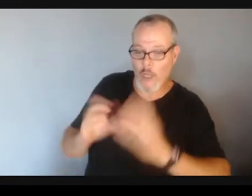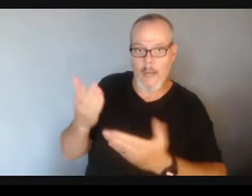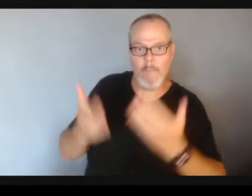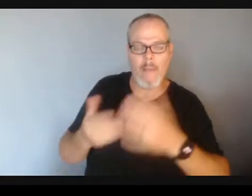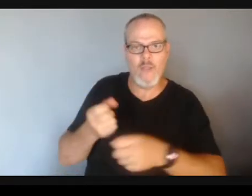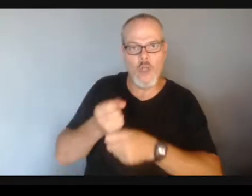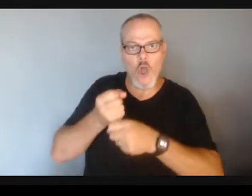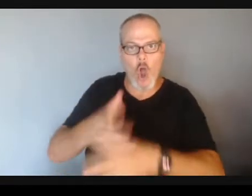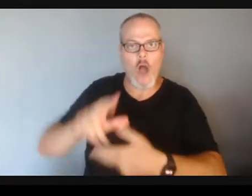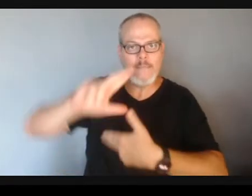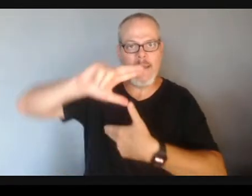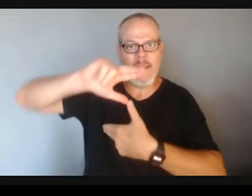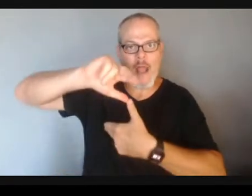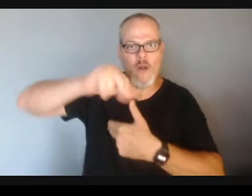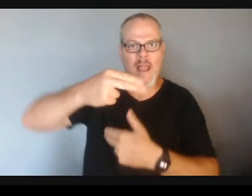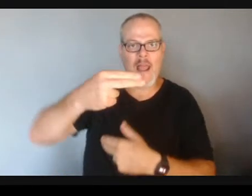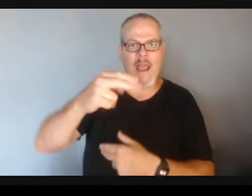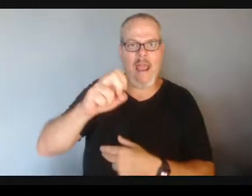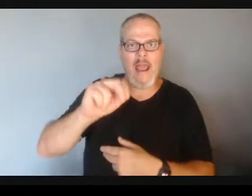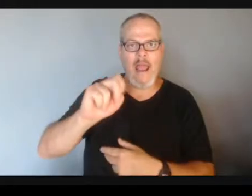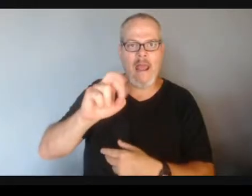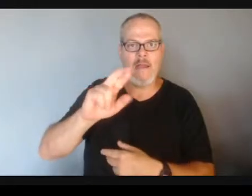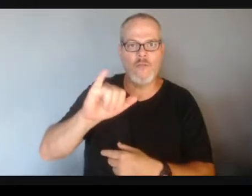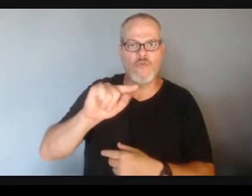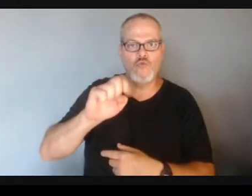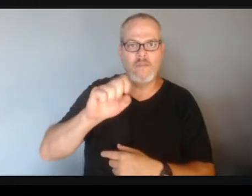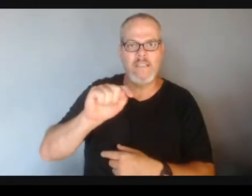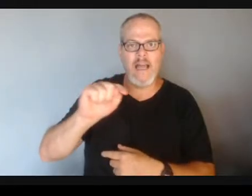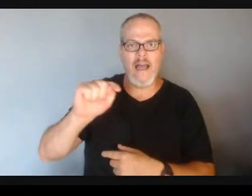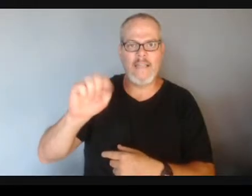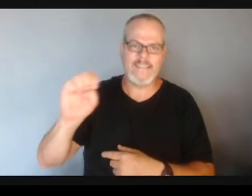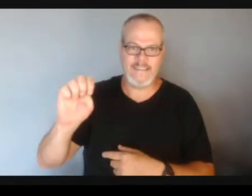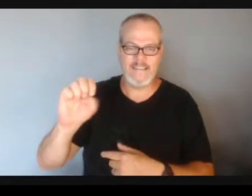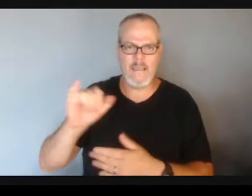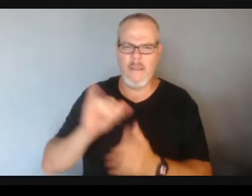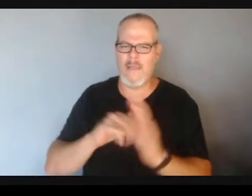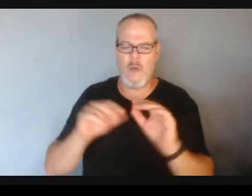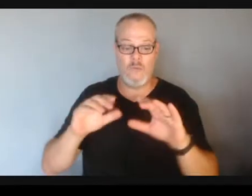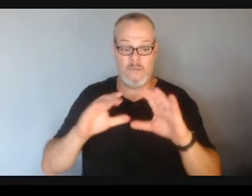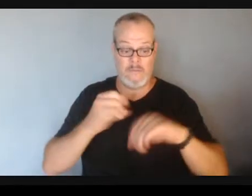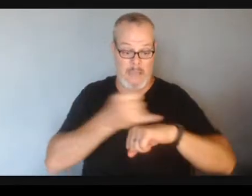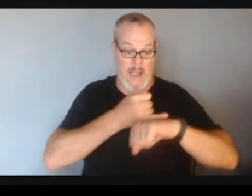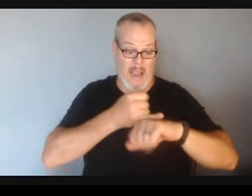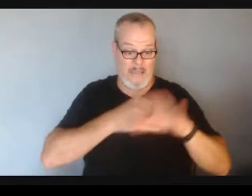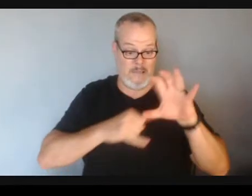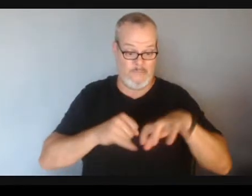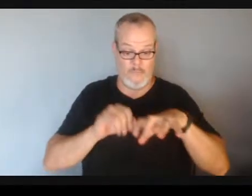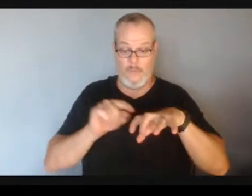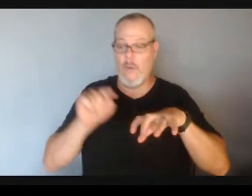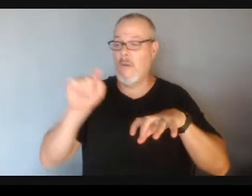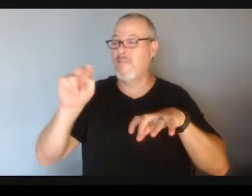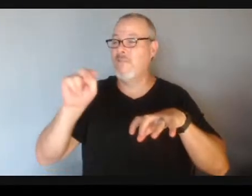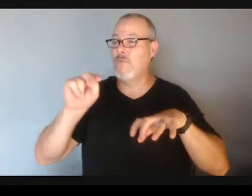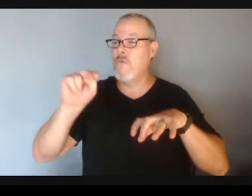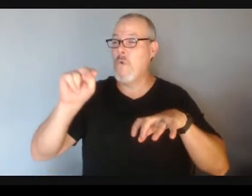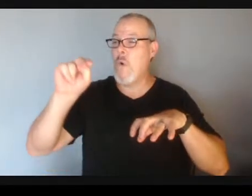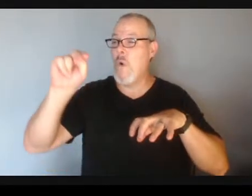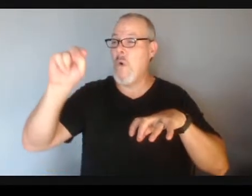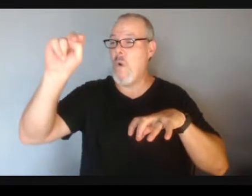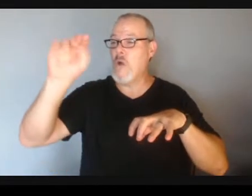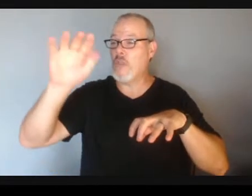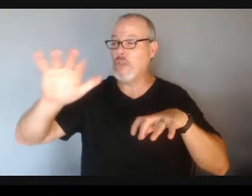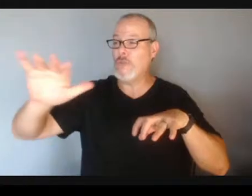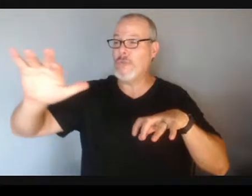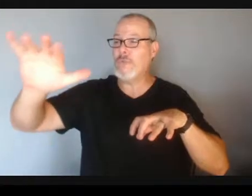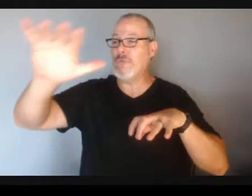the Hurricane Henriette, it was way north of the islands at this point. So nothing was really